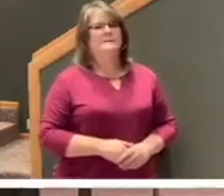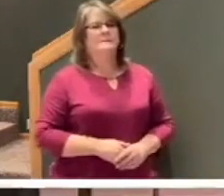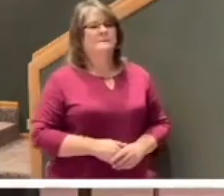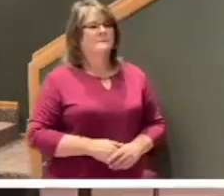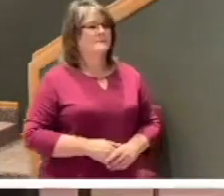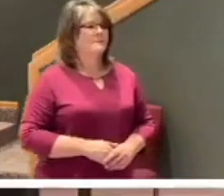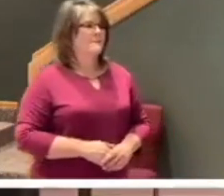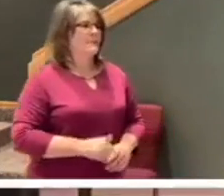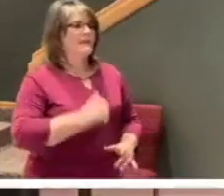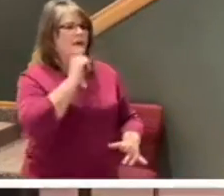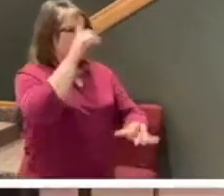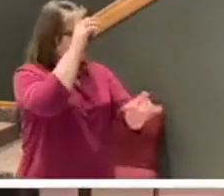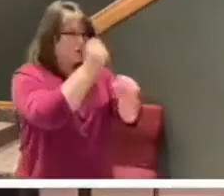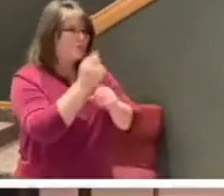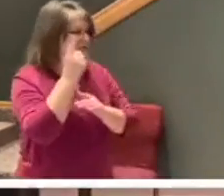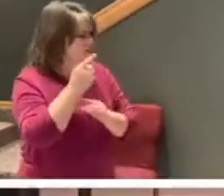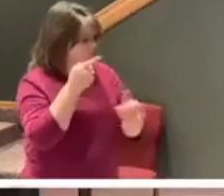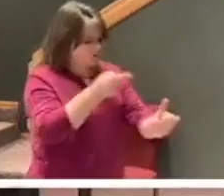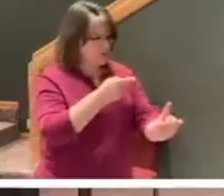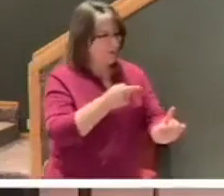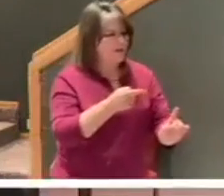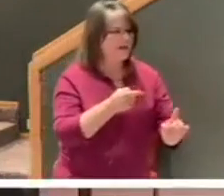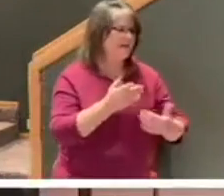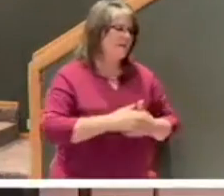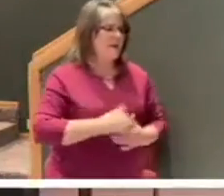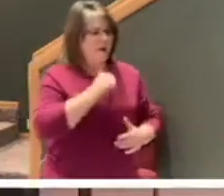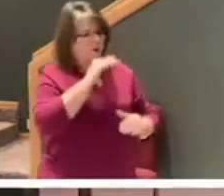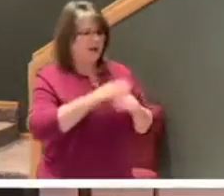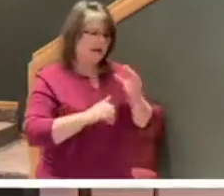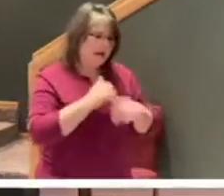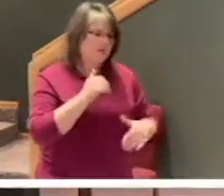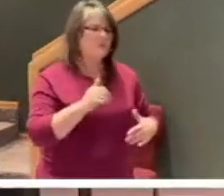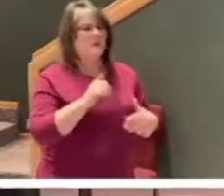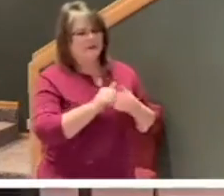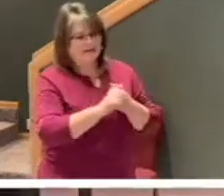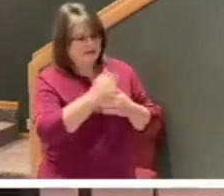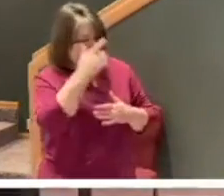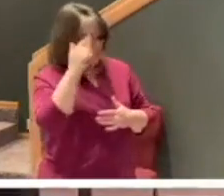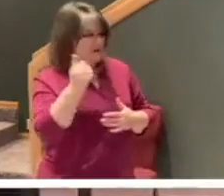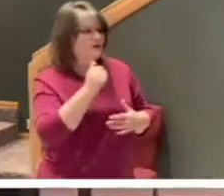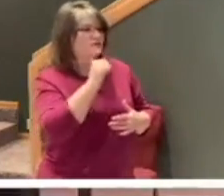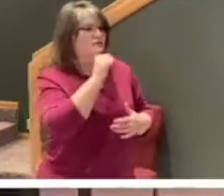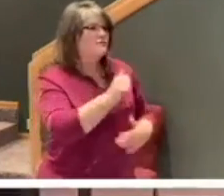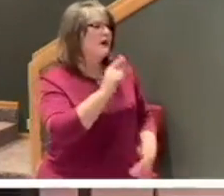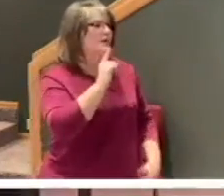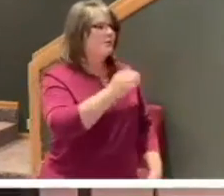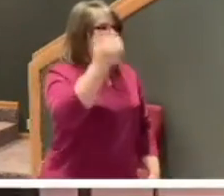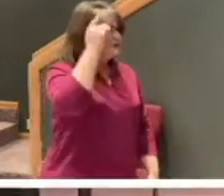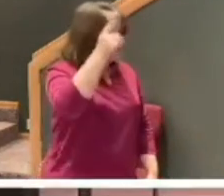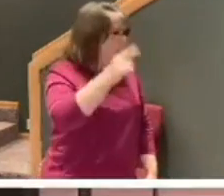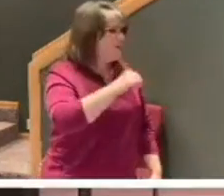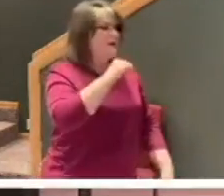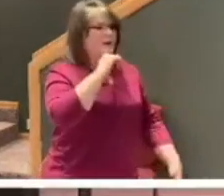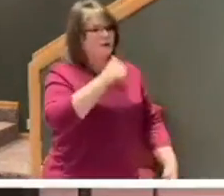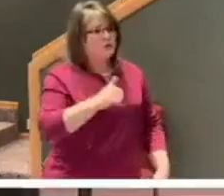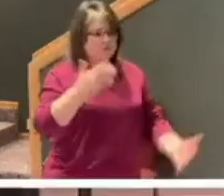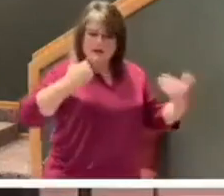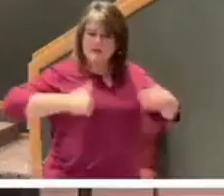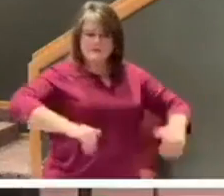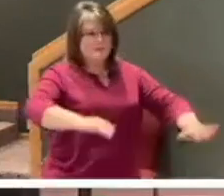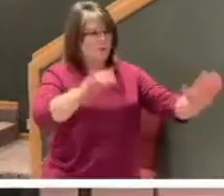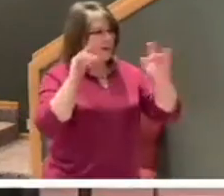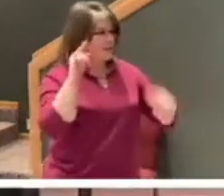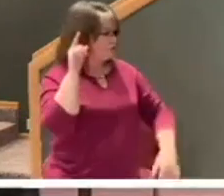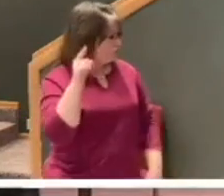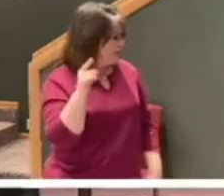You don't trust him to the point of inconvenience and danger because you don't even really know him. You haven't surrendered to